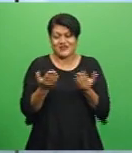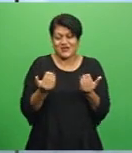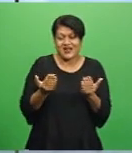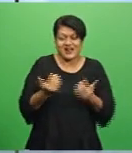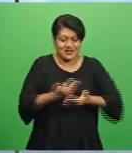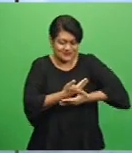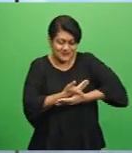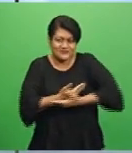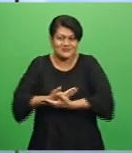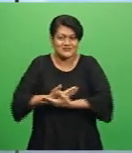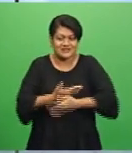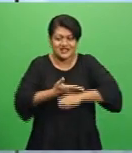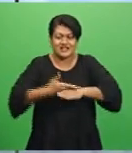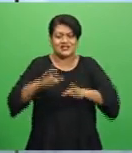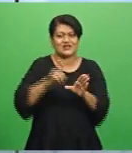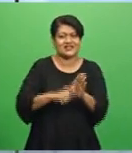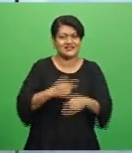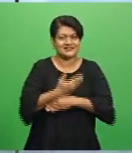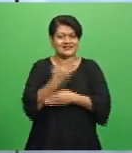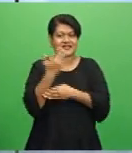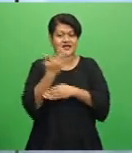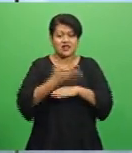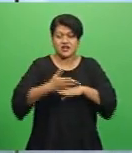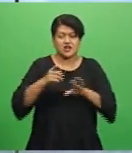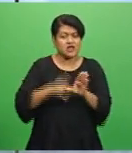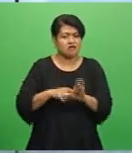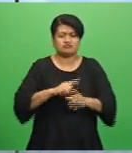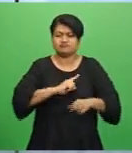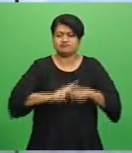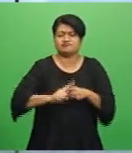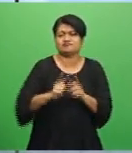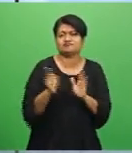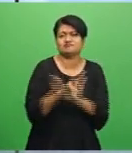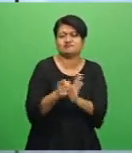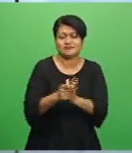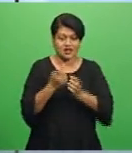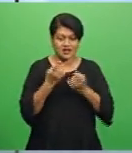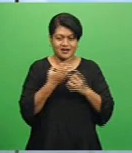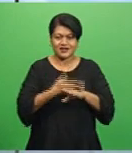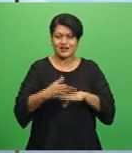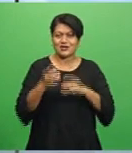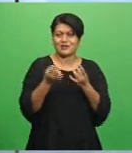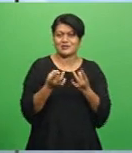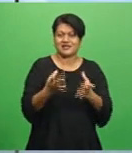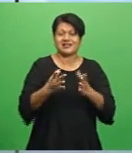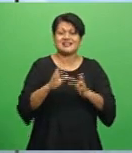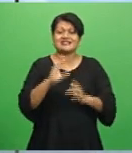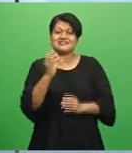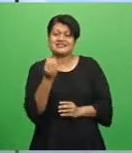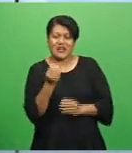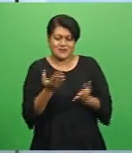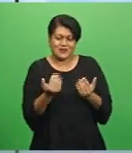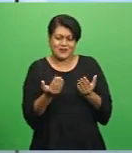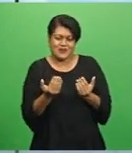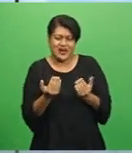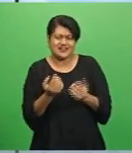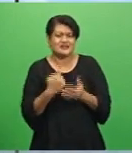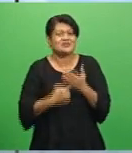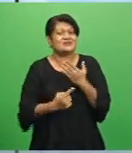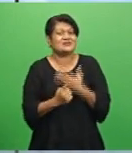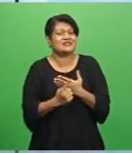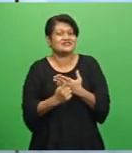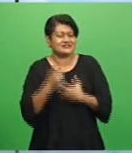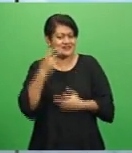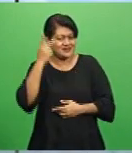New Year's Day. This new year didn't just rush in a new beginning. For some, it welcomes them to parenthood, while others enjoyed